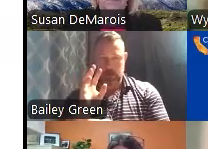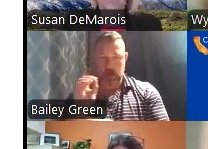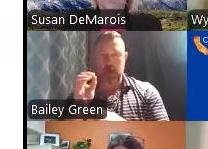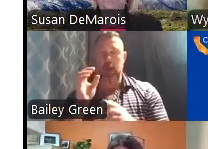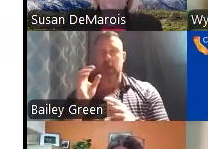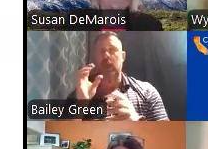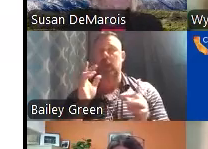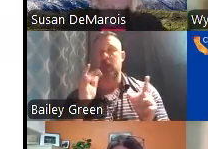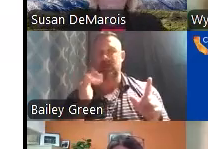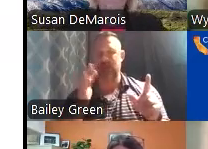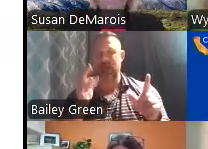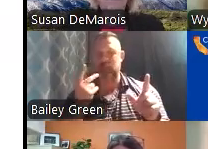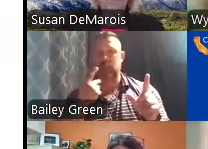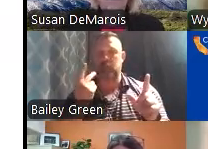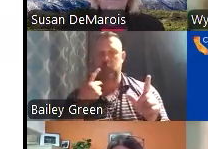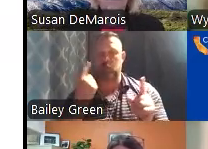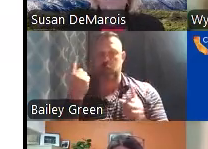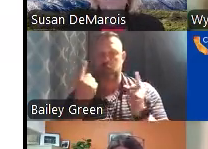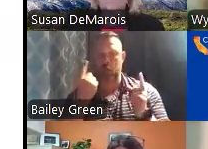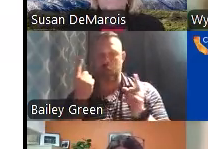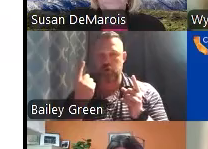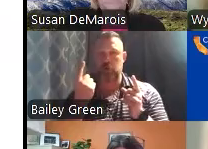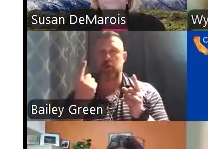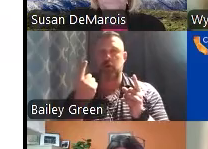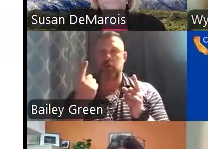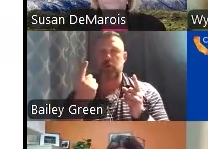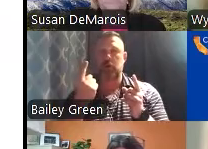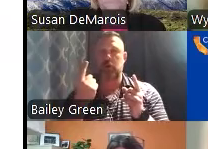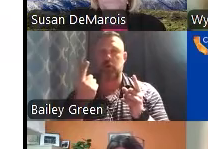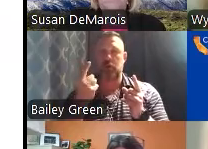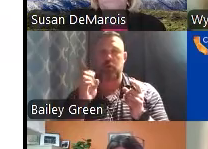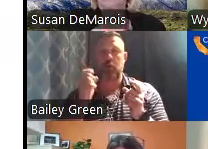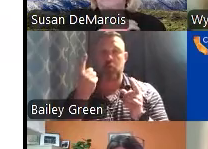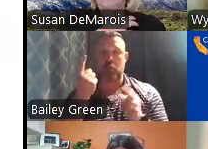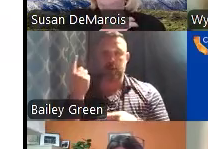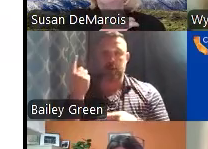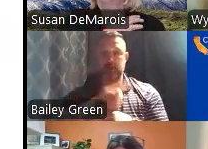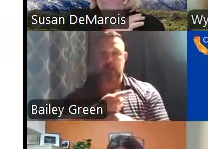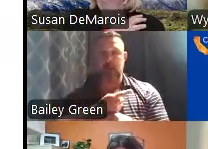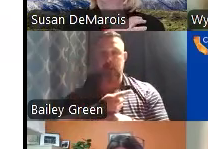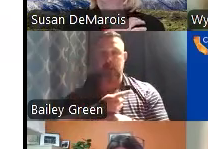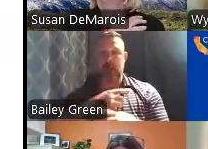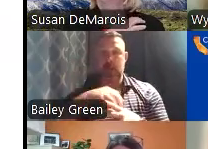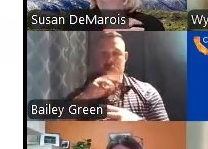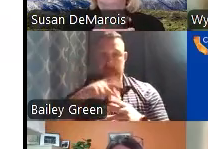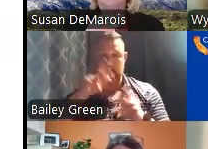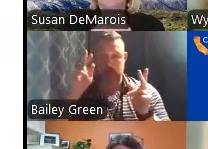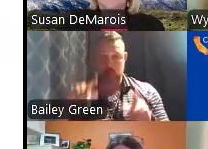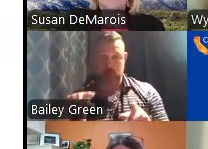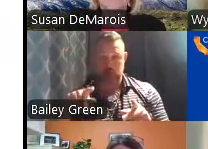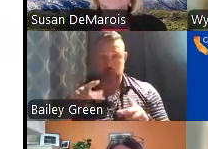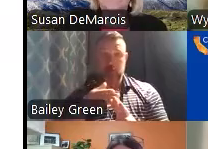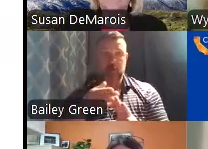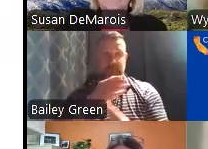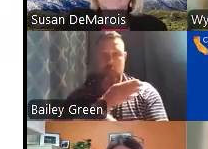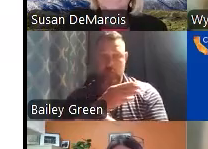I were actually wondering if there would be a one day out of these where we would all meet in person like before.